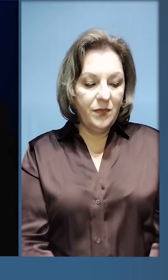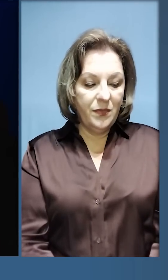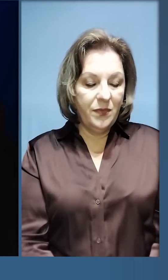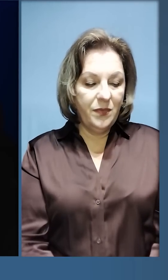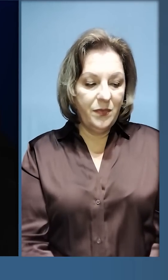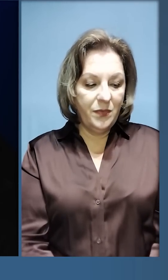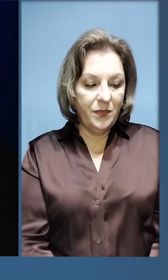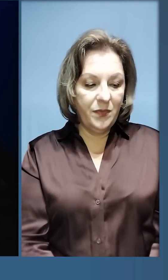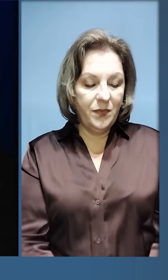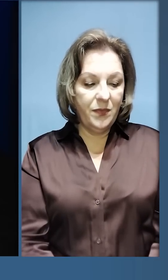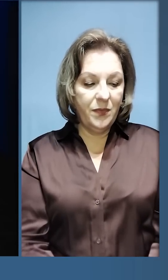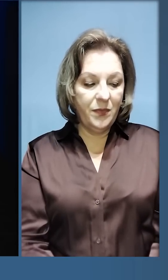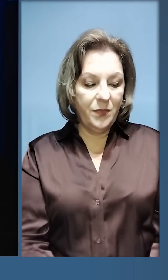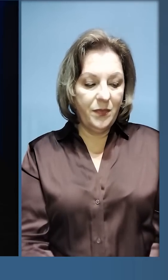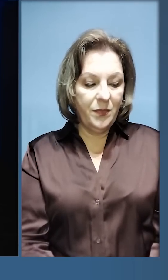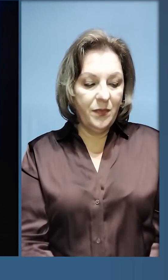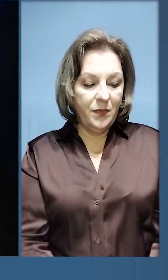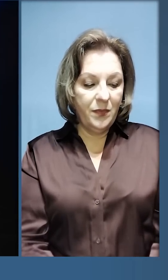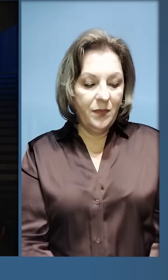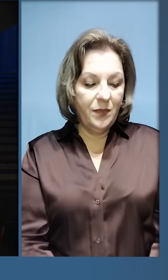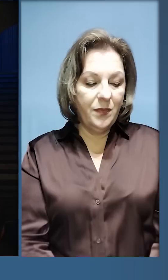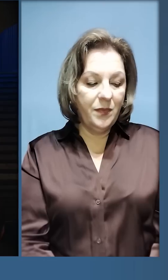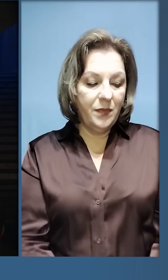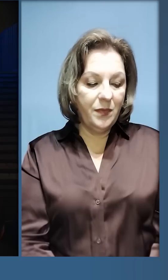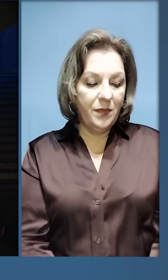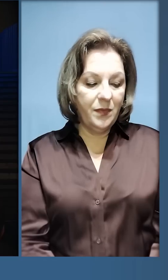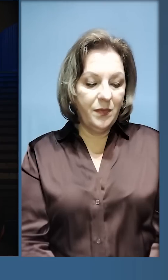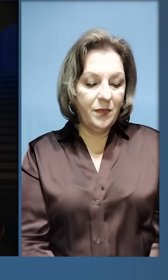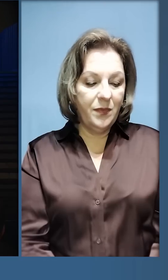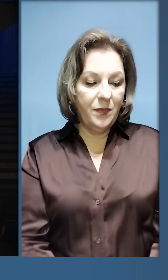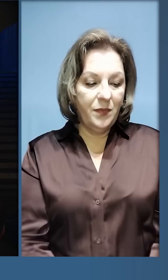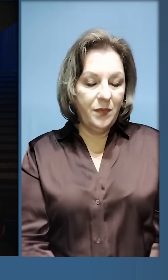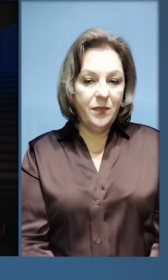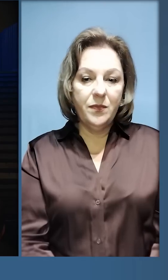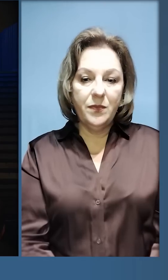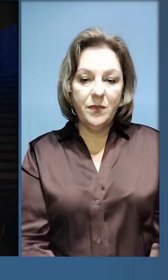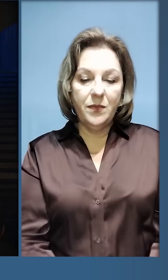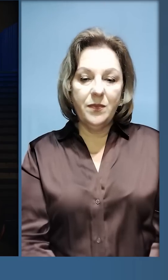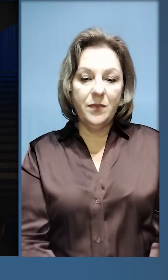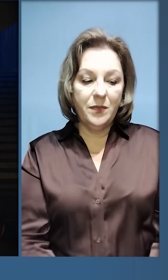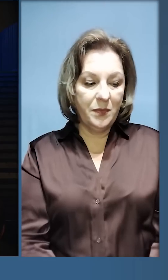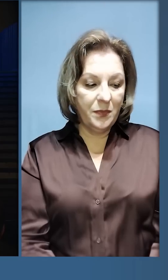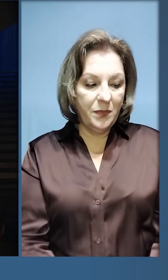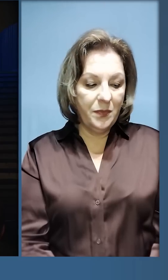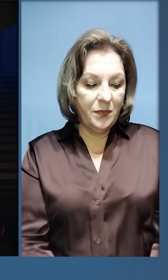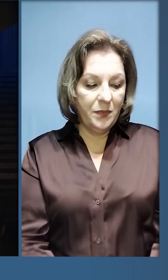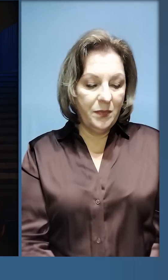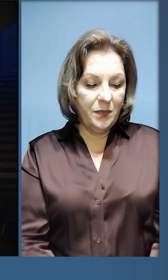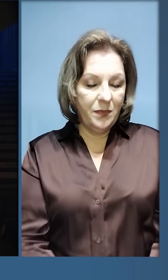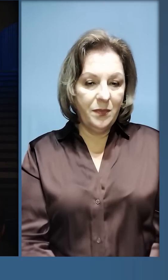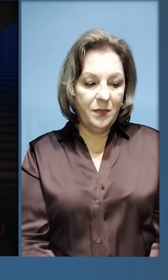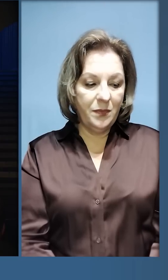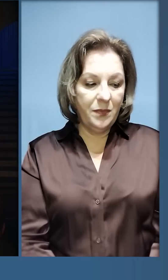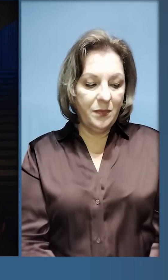ready to come and to support Ukrainians. I will say for myself and our staff, it's a very proud